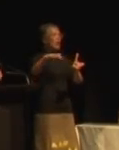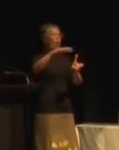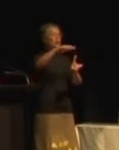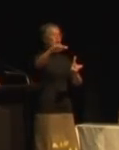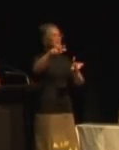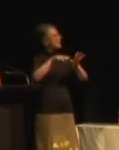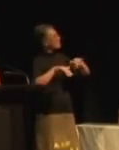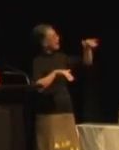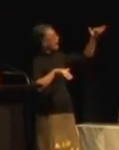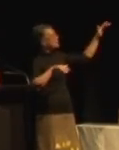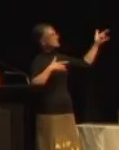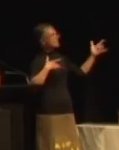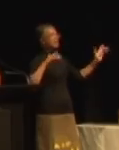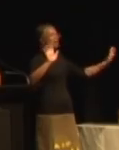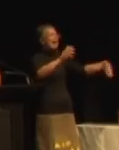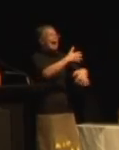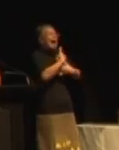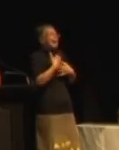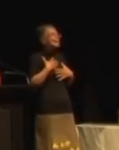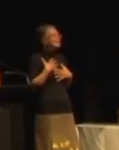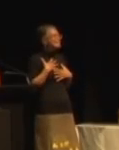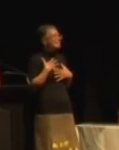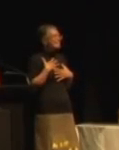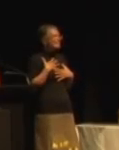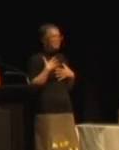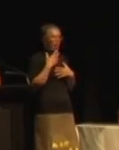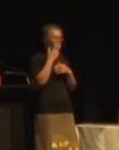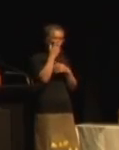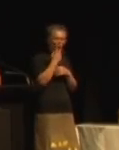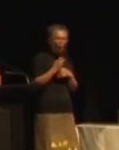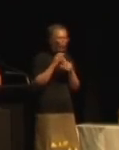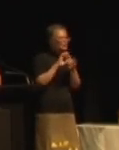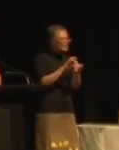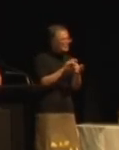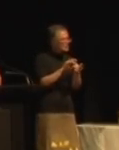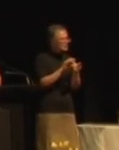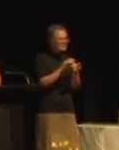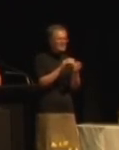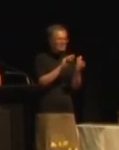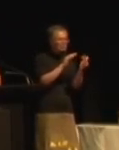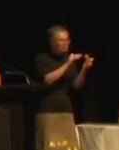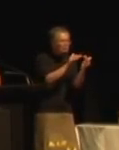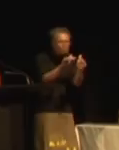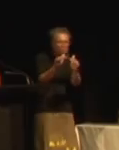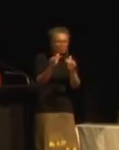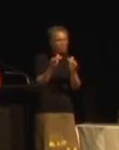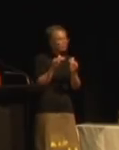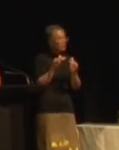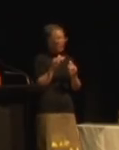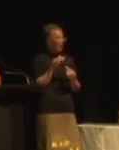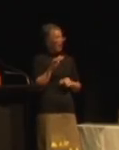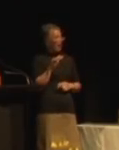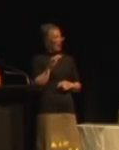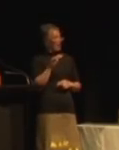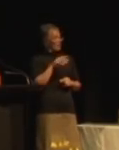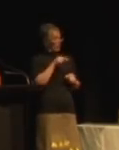hug. Old friendships and community connections root me in this place. Google Maps says it takes about 17 hours